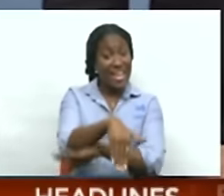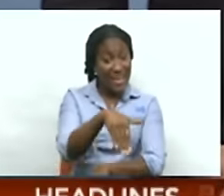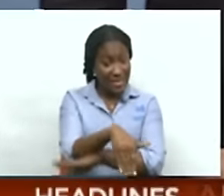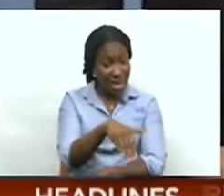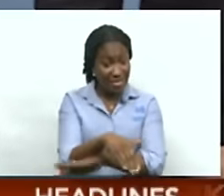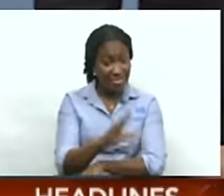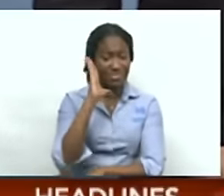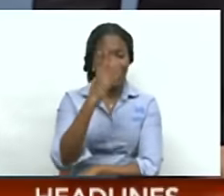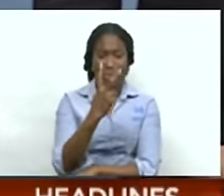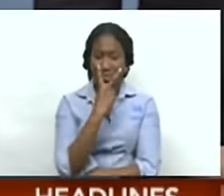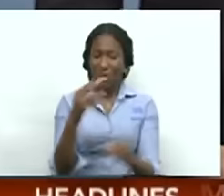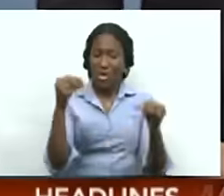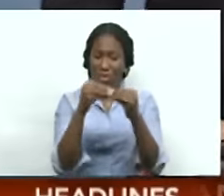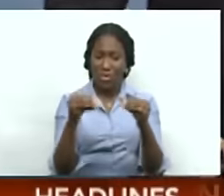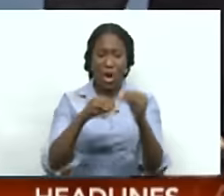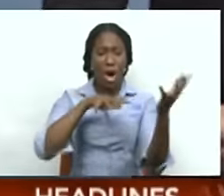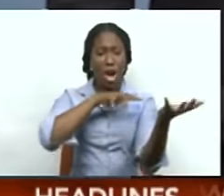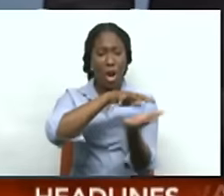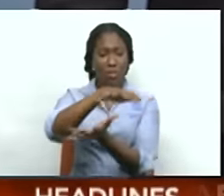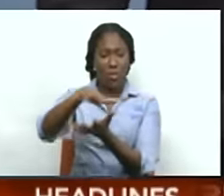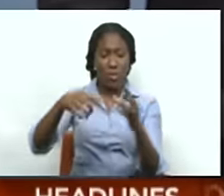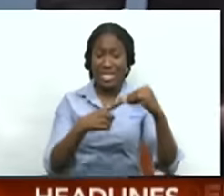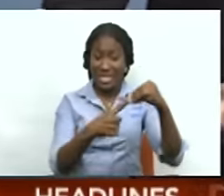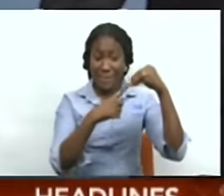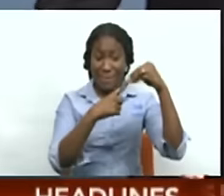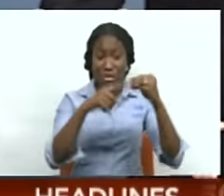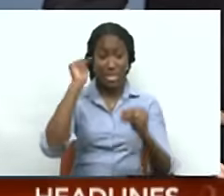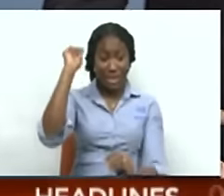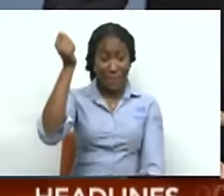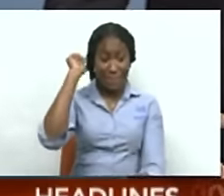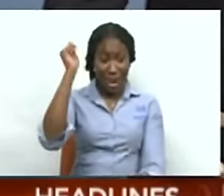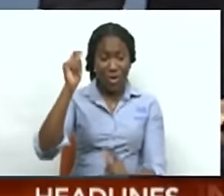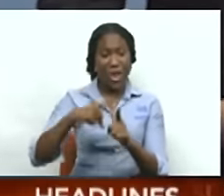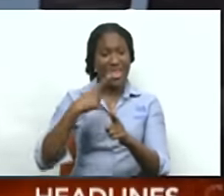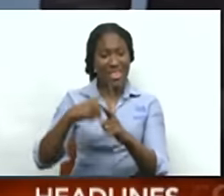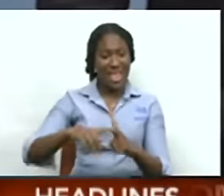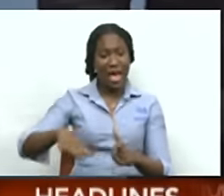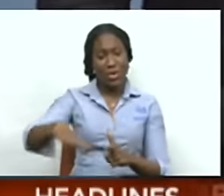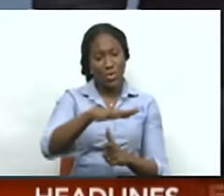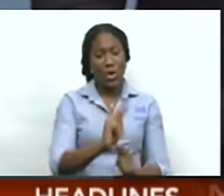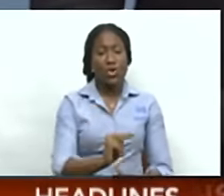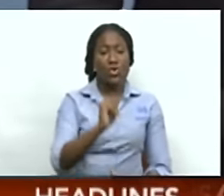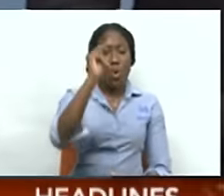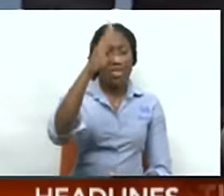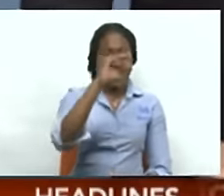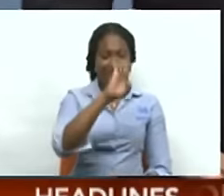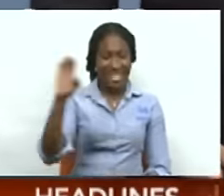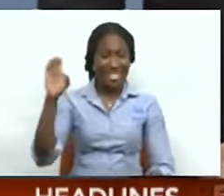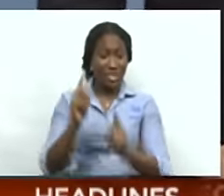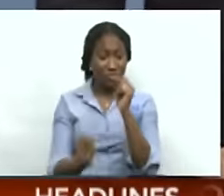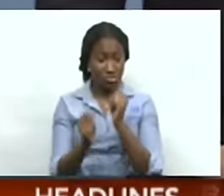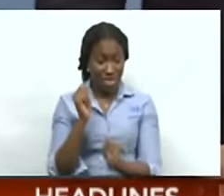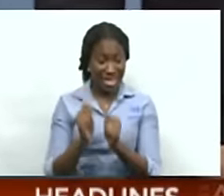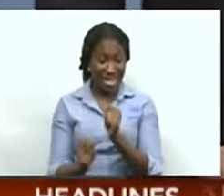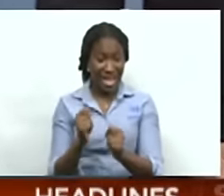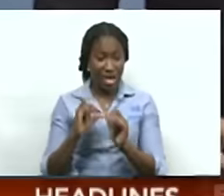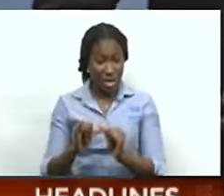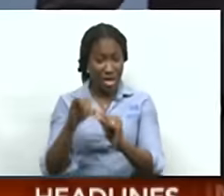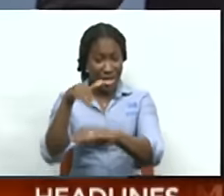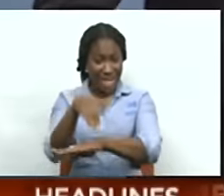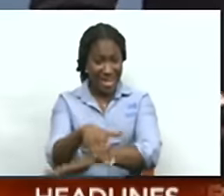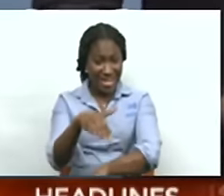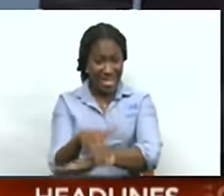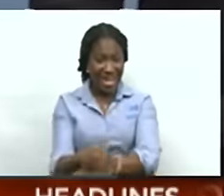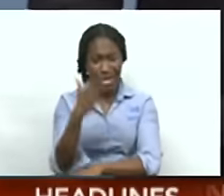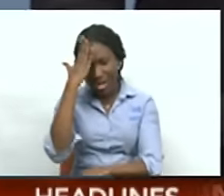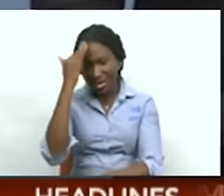cloudiness, especially across Tobago and then across northern and eastern Trinidad as the night progresses. And that's because that shear line will be